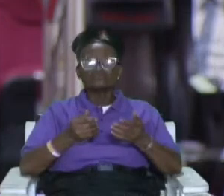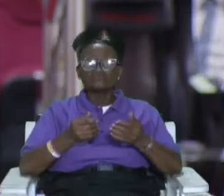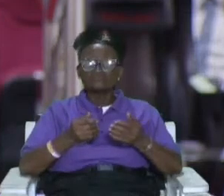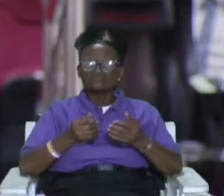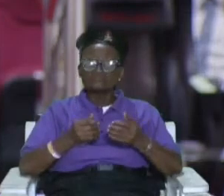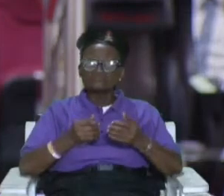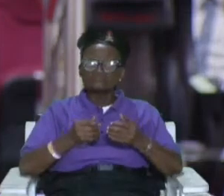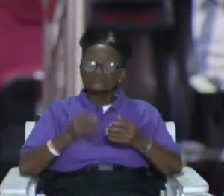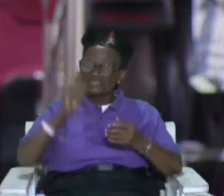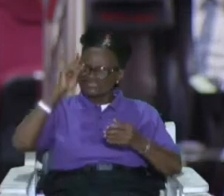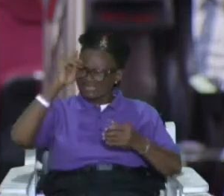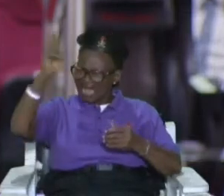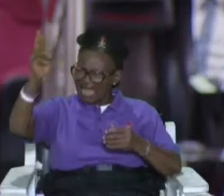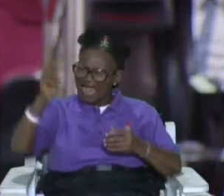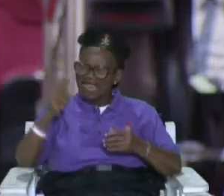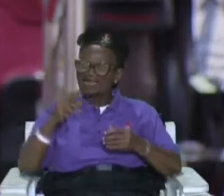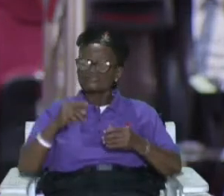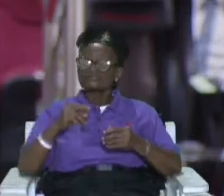Sir,